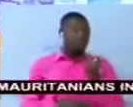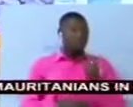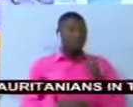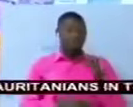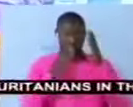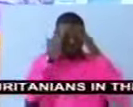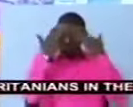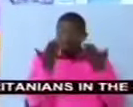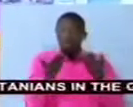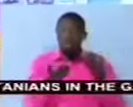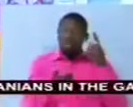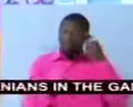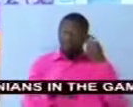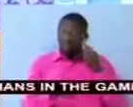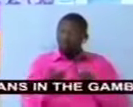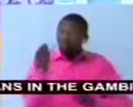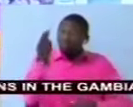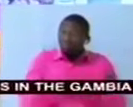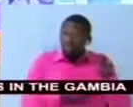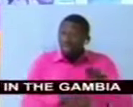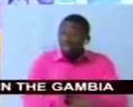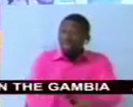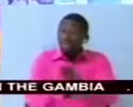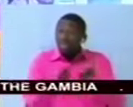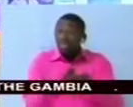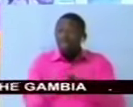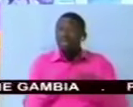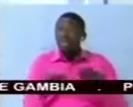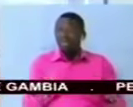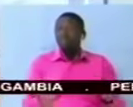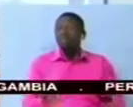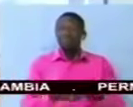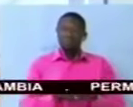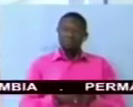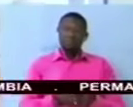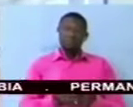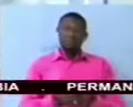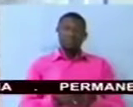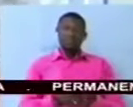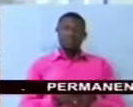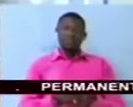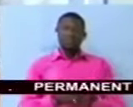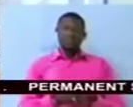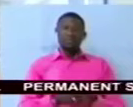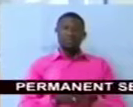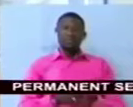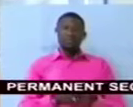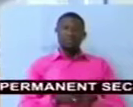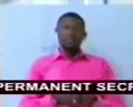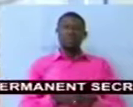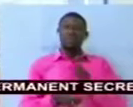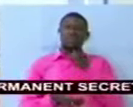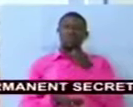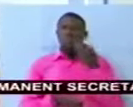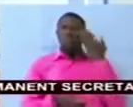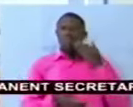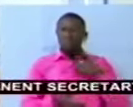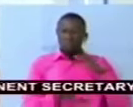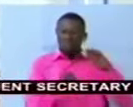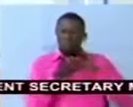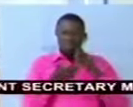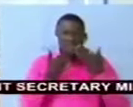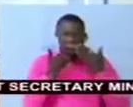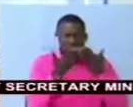was not aware that I already sold that land. So what did you do when you received this information from this